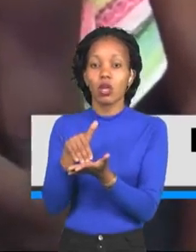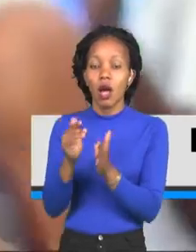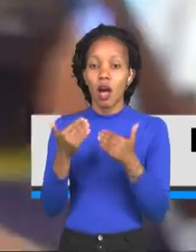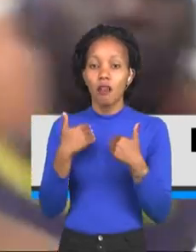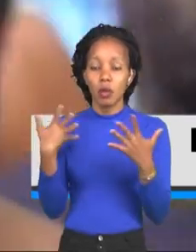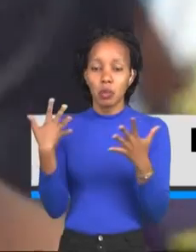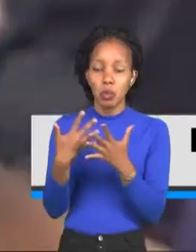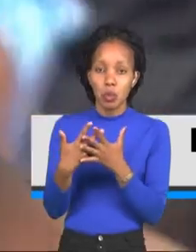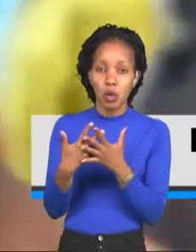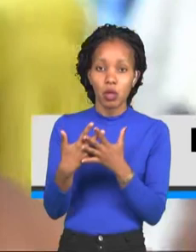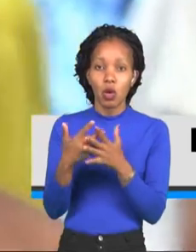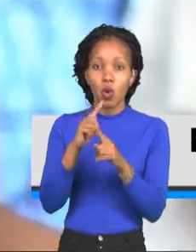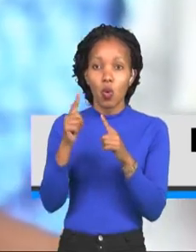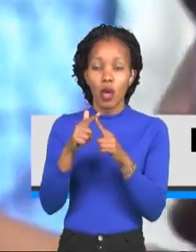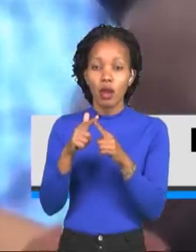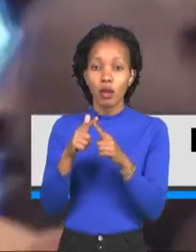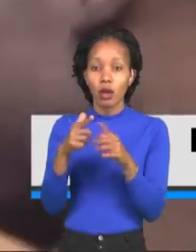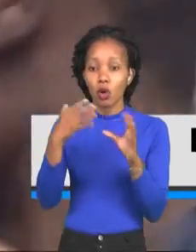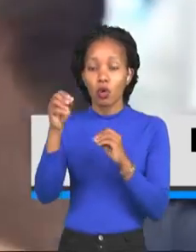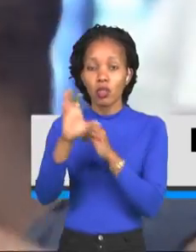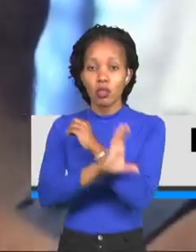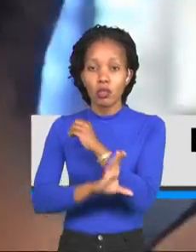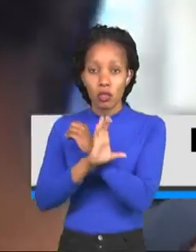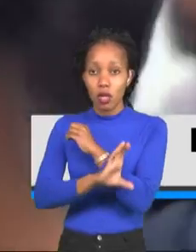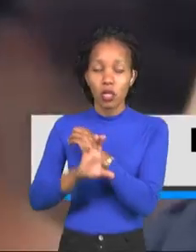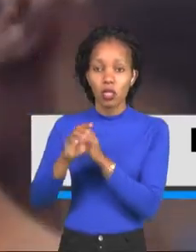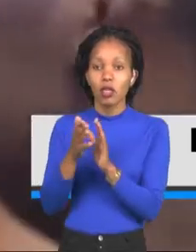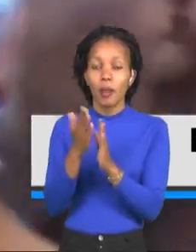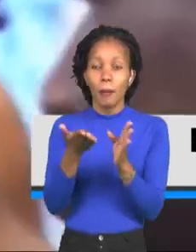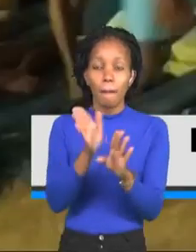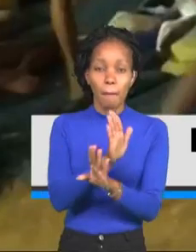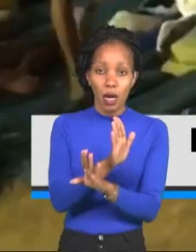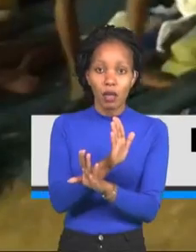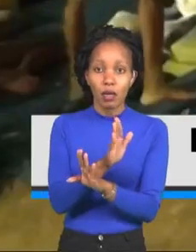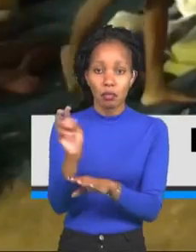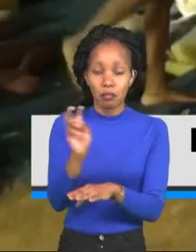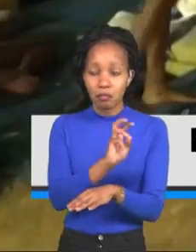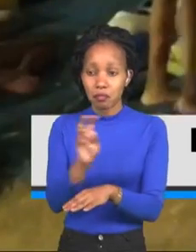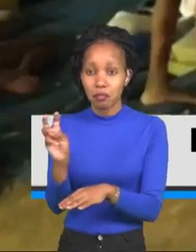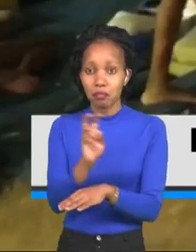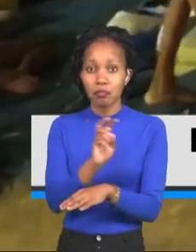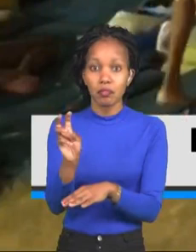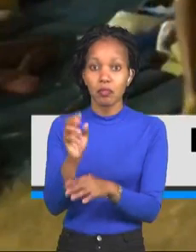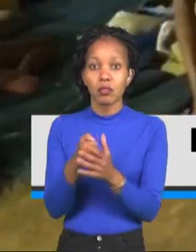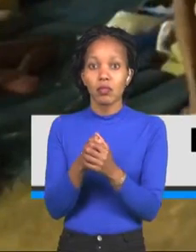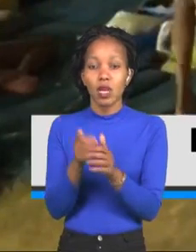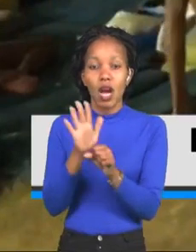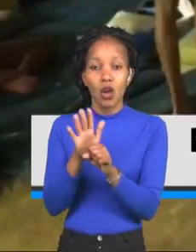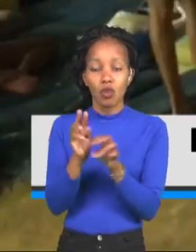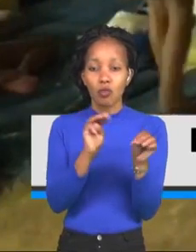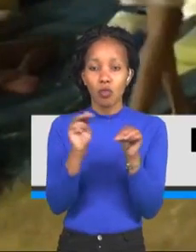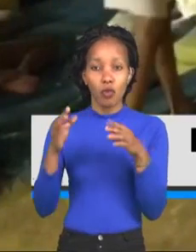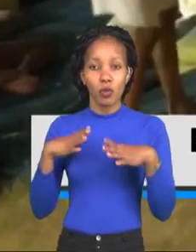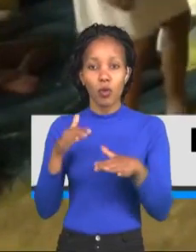been arrested on arrival in Libya after a desert trek or forcibly returned there by patrols in the Mediterranean for boatloads of migrants